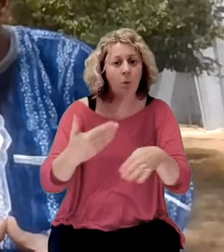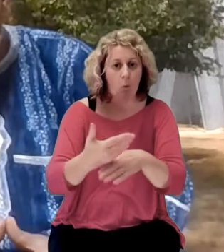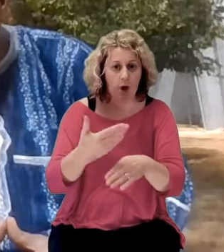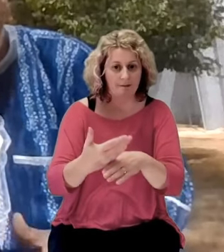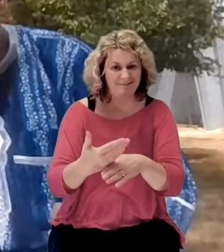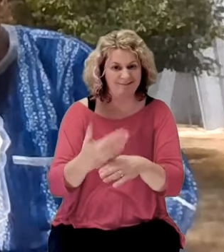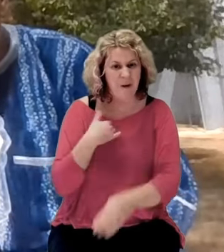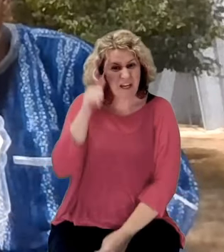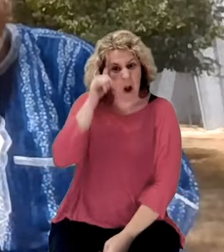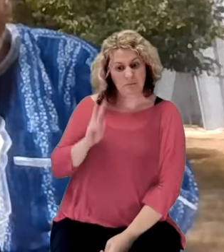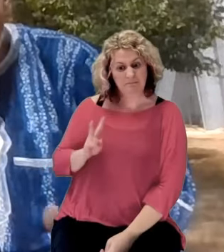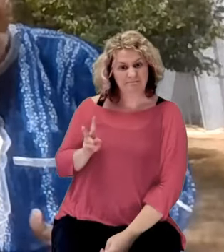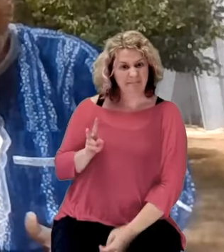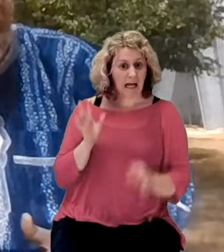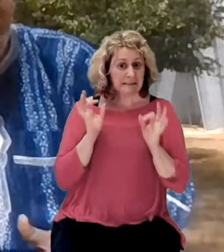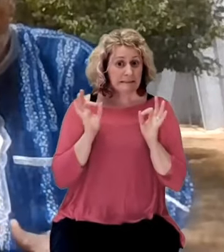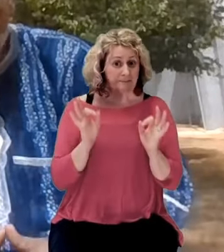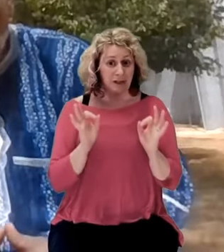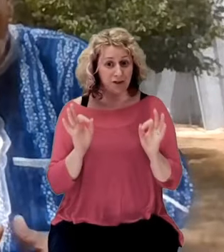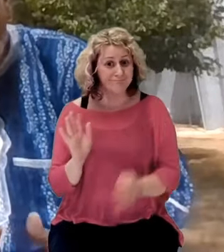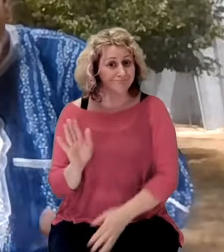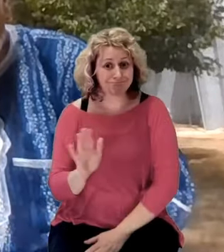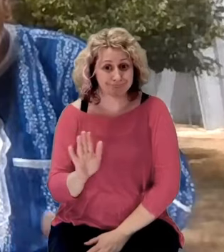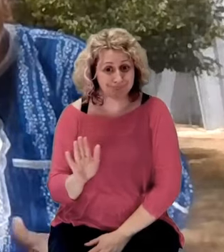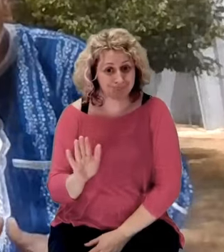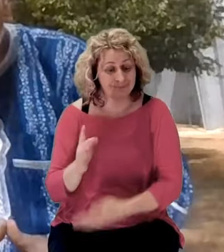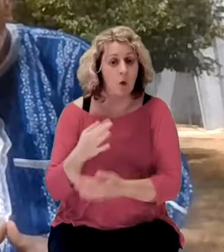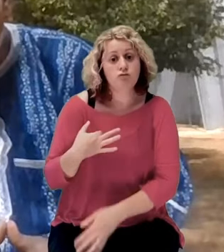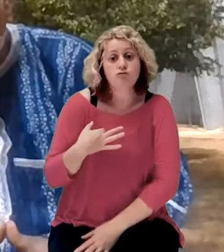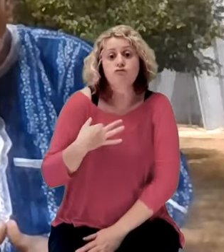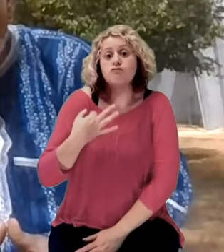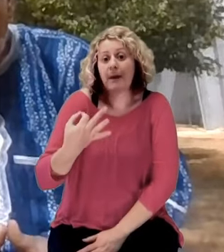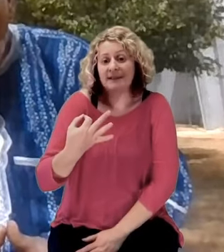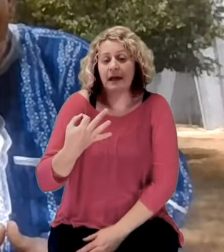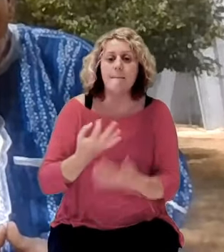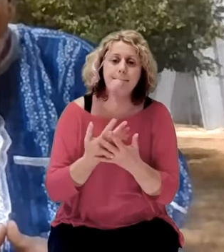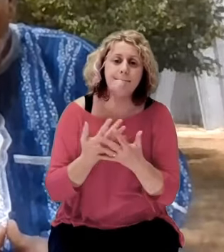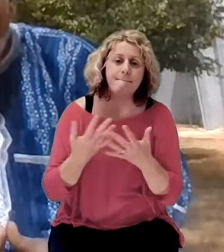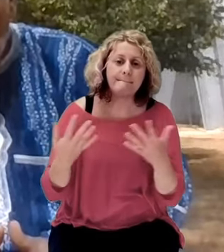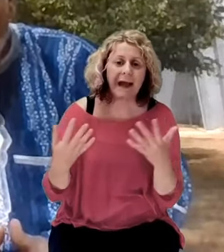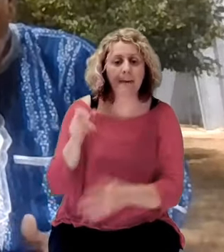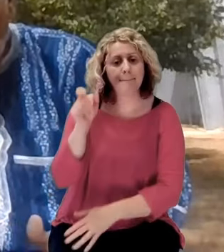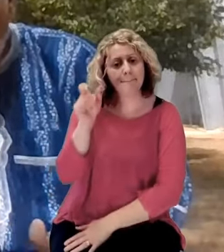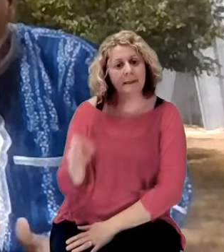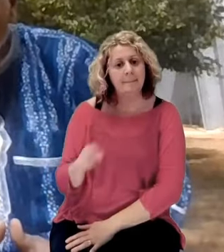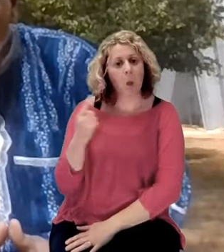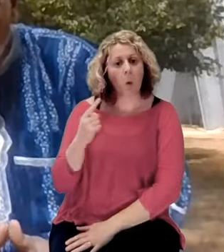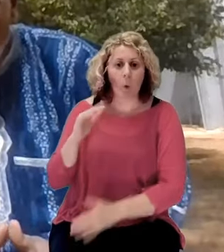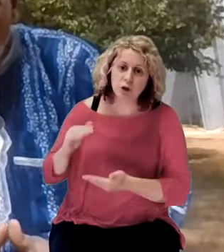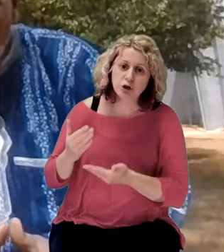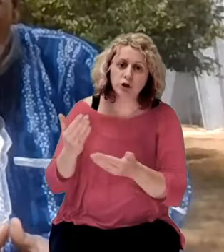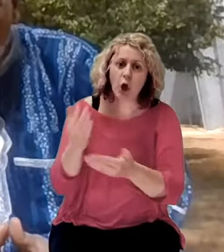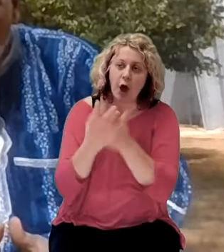that we're not special in any particular way, but we're just representing the many people who are serving